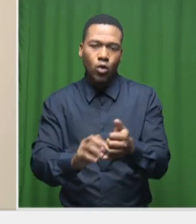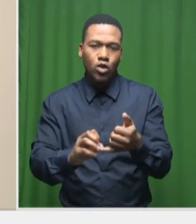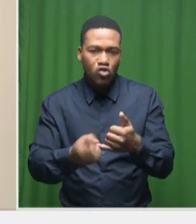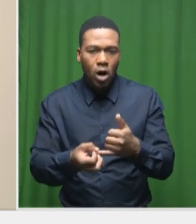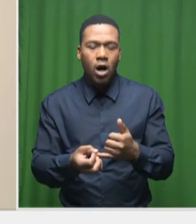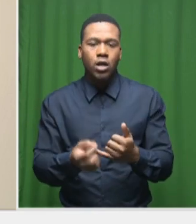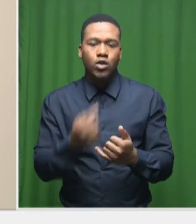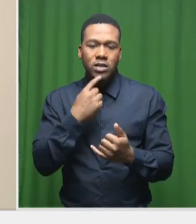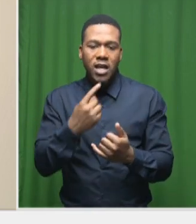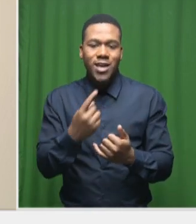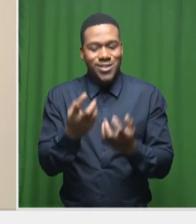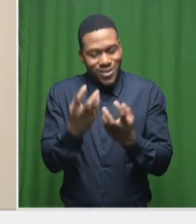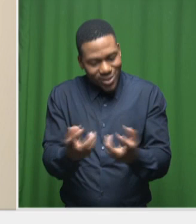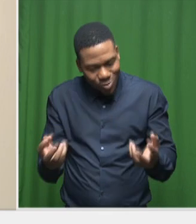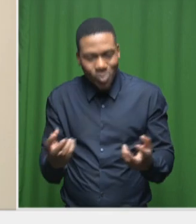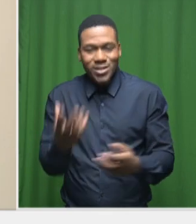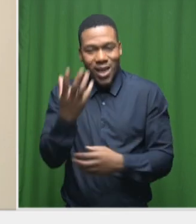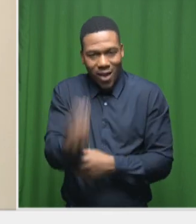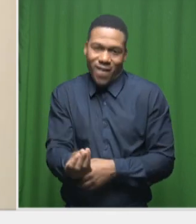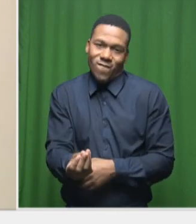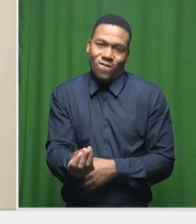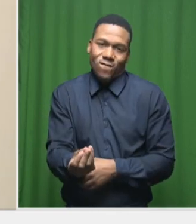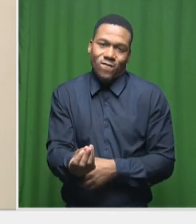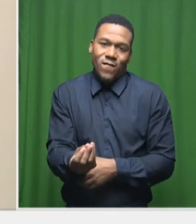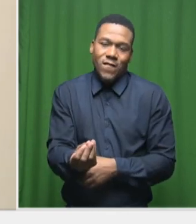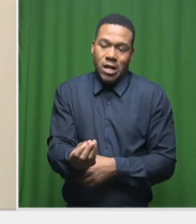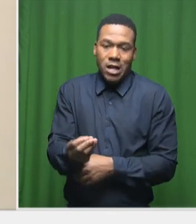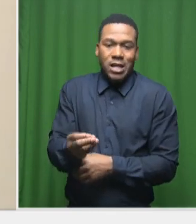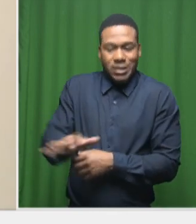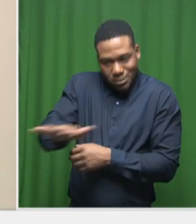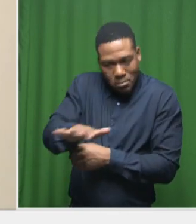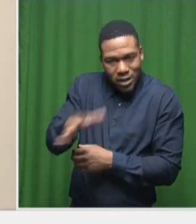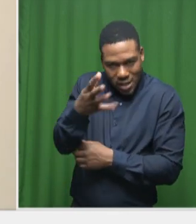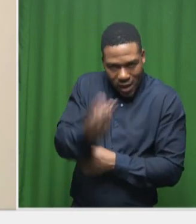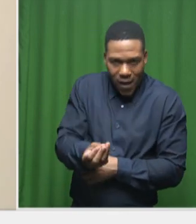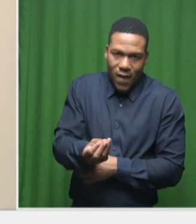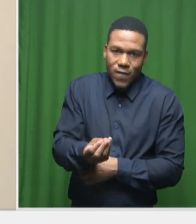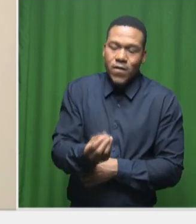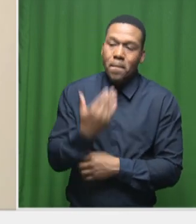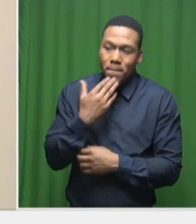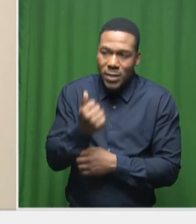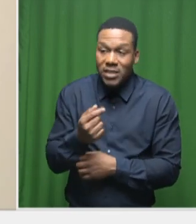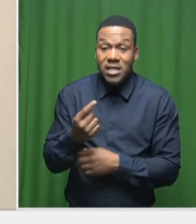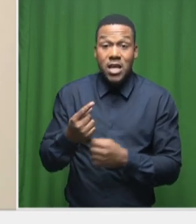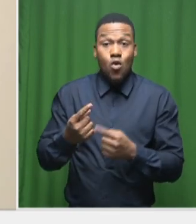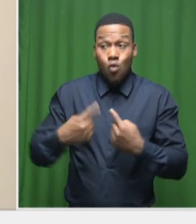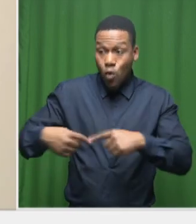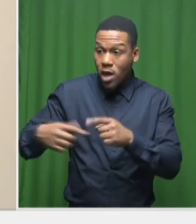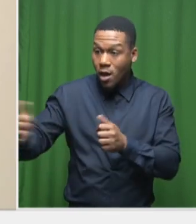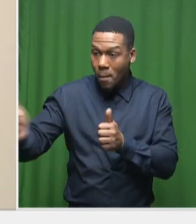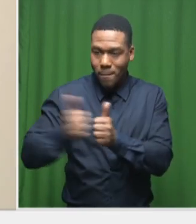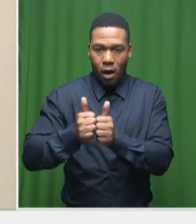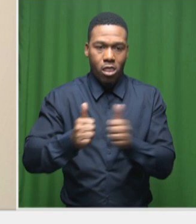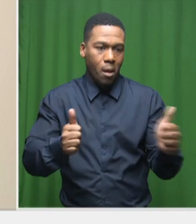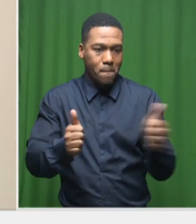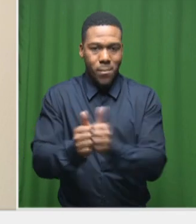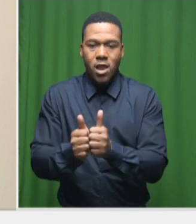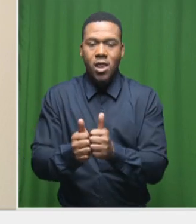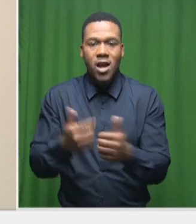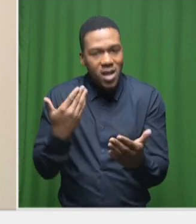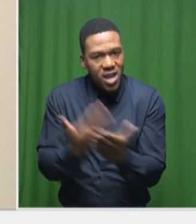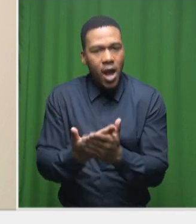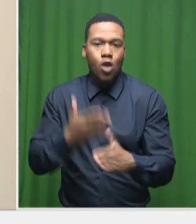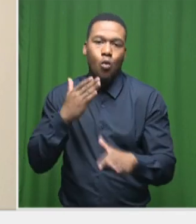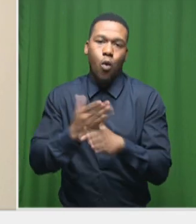we have equipment, we have infrastructure that if we collaborate together, that will yield jobs that can be